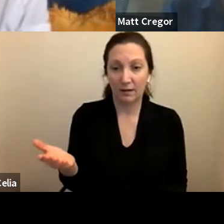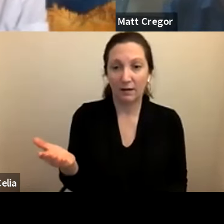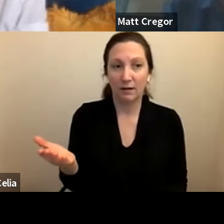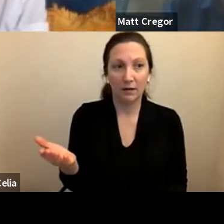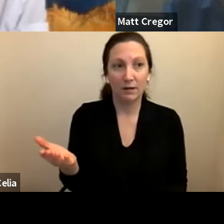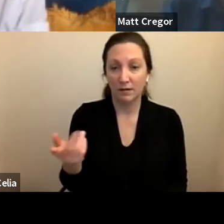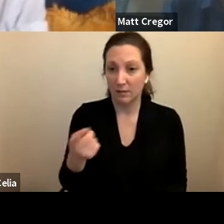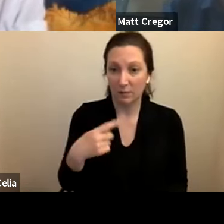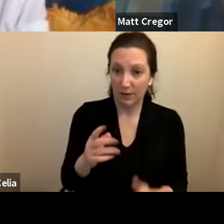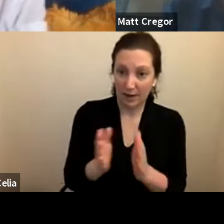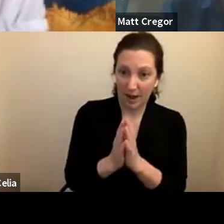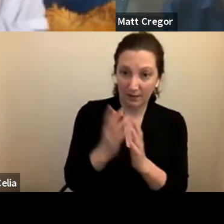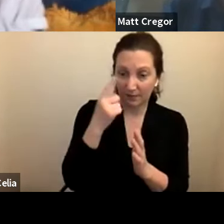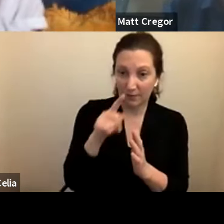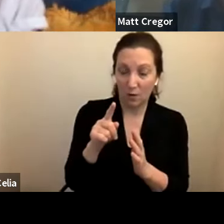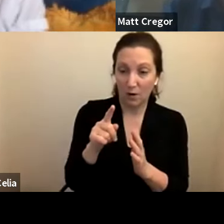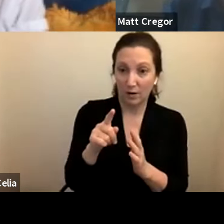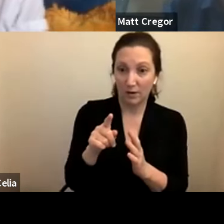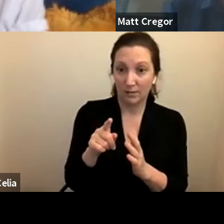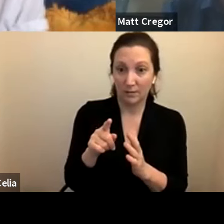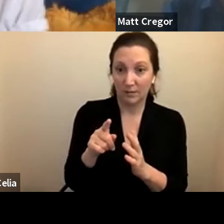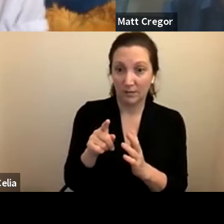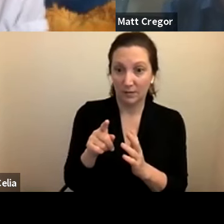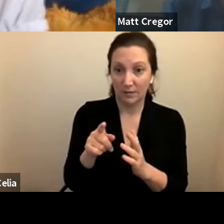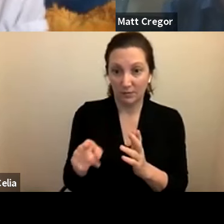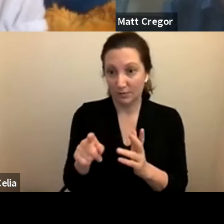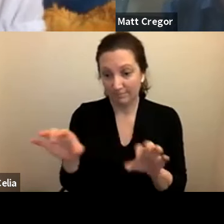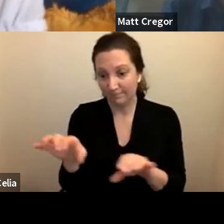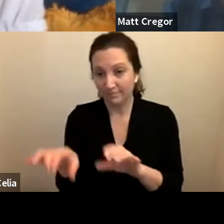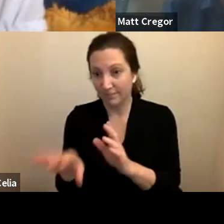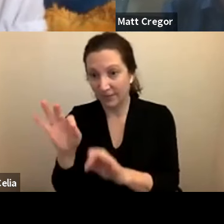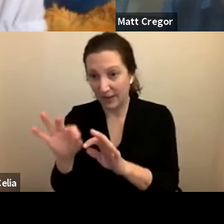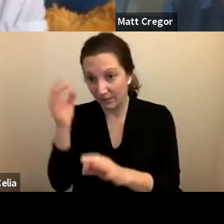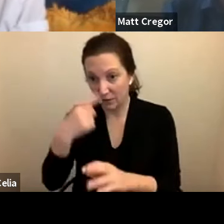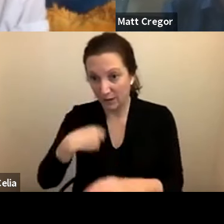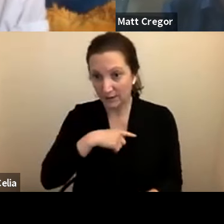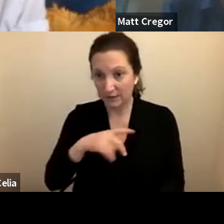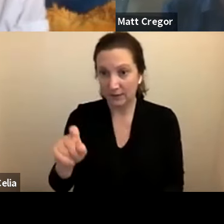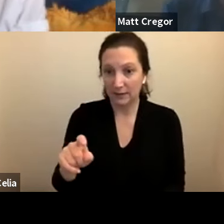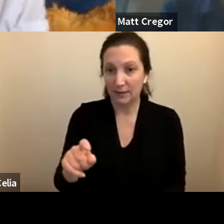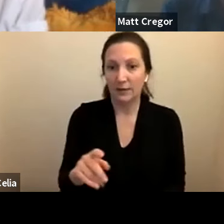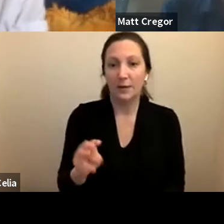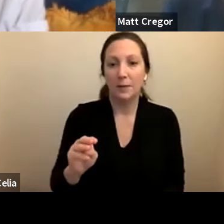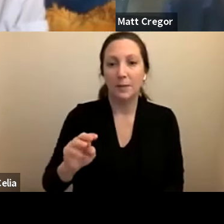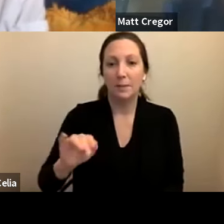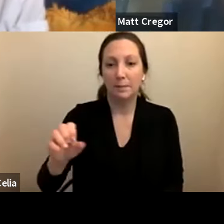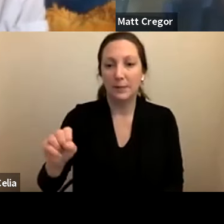we asked for that she has ably worked on. Thank you, Mr. Contrepassas.